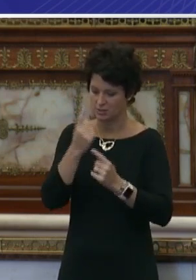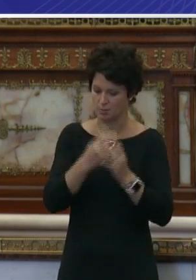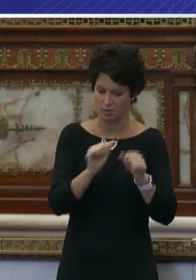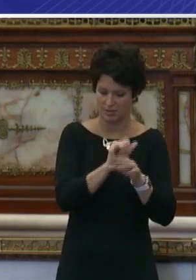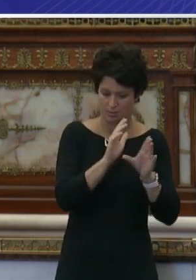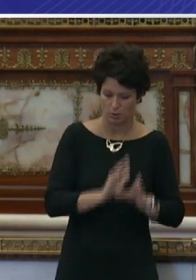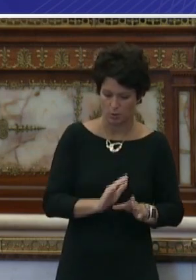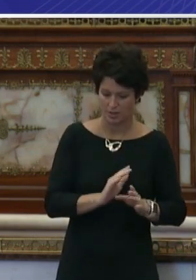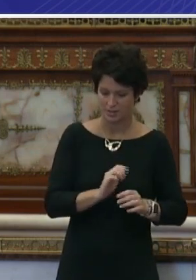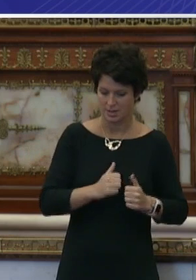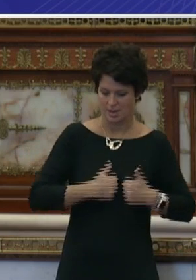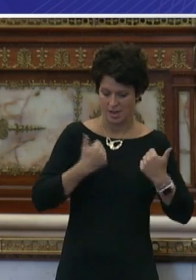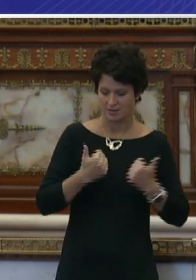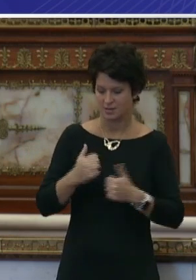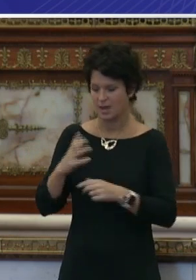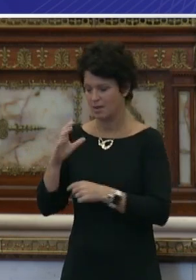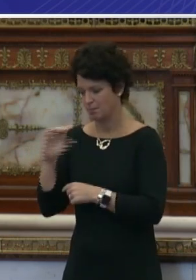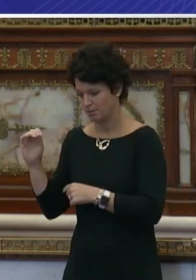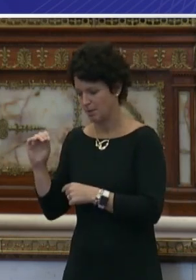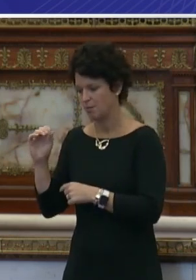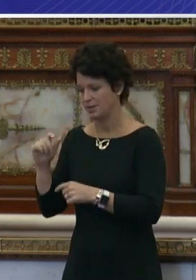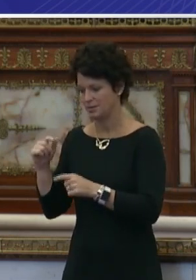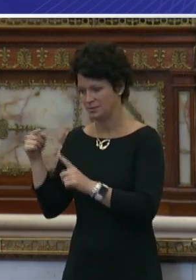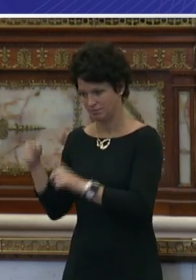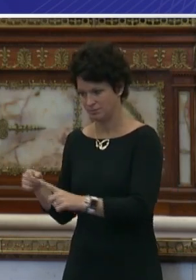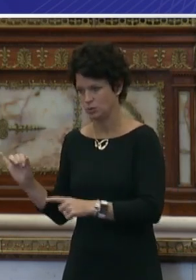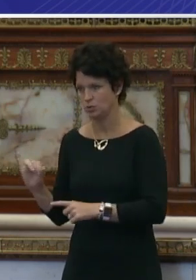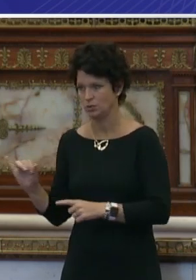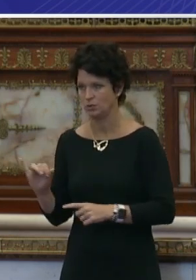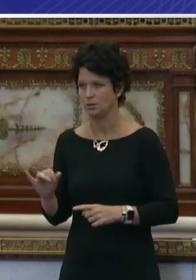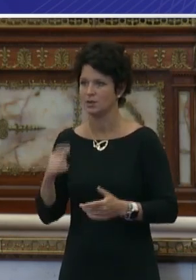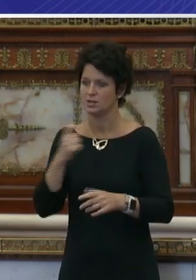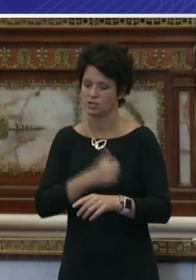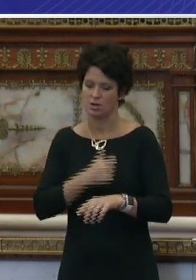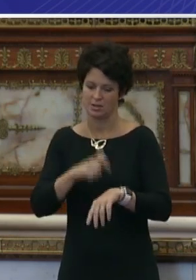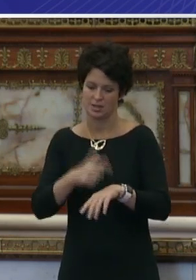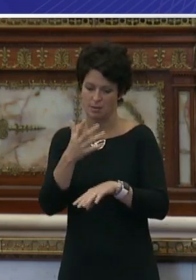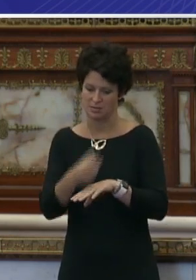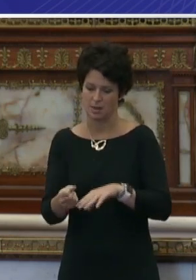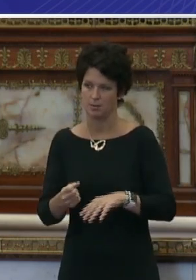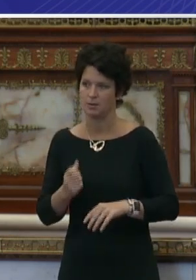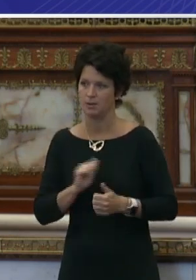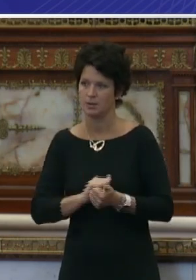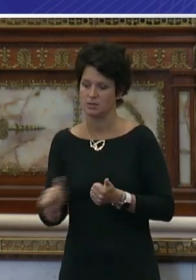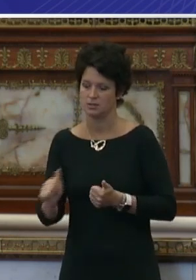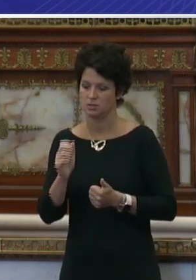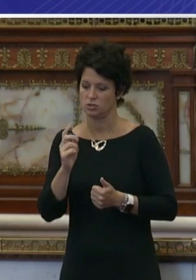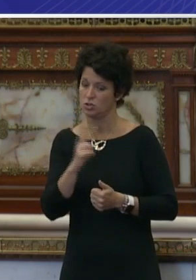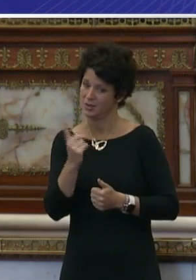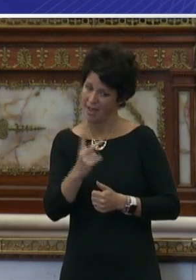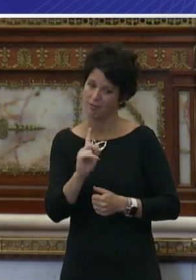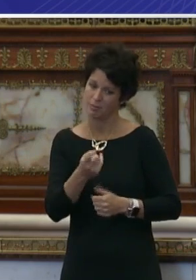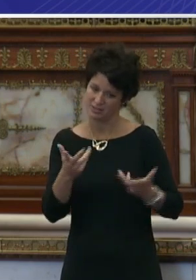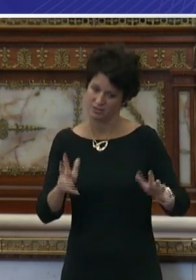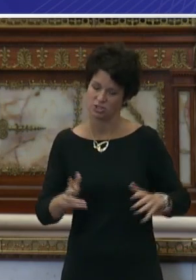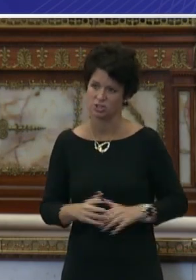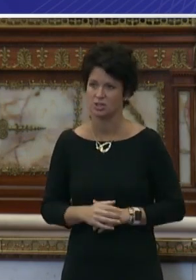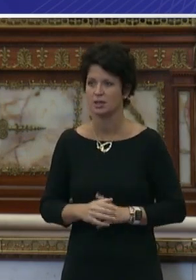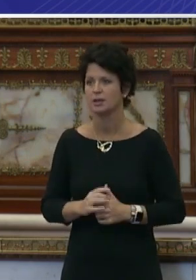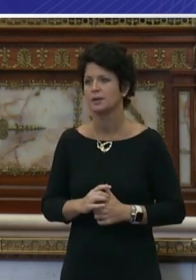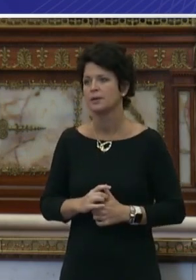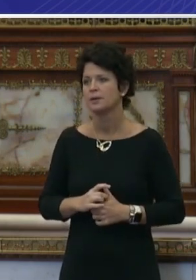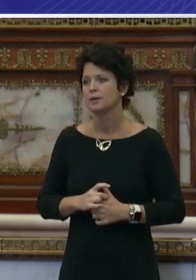employees' livelihoods and employers' bottom lines. In addition to Mr. Carter, Mr. Carter. I'm sorry, you're at 2.5 minutes.